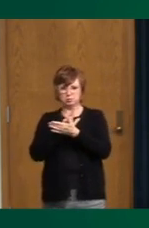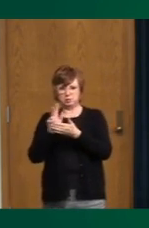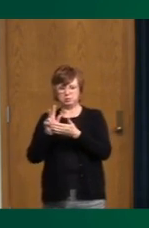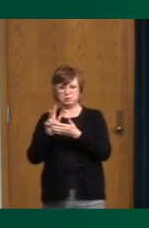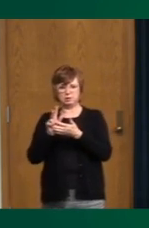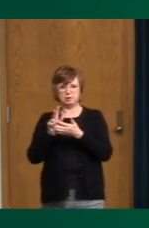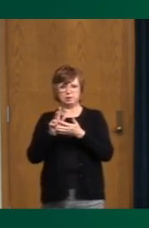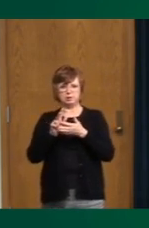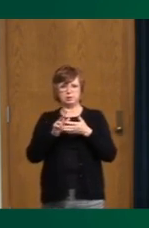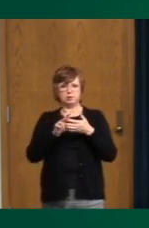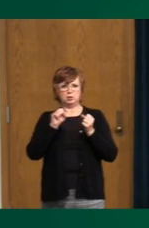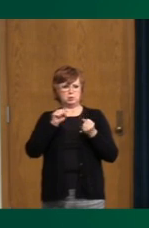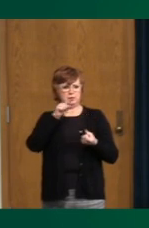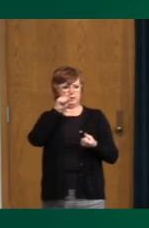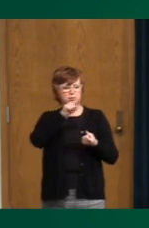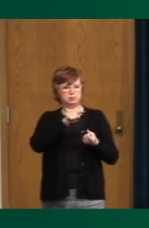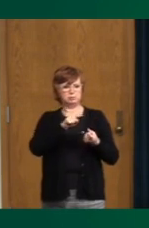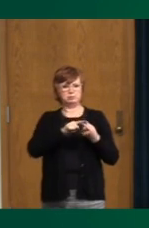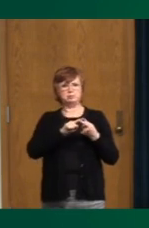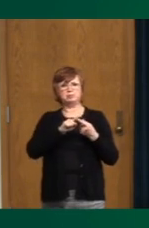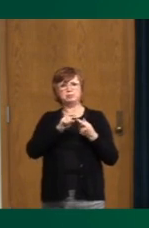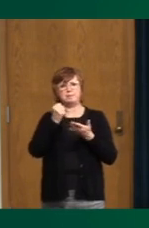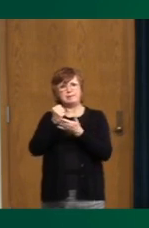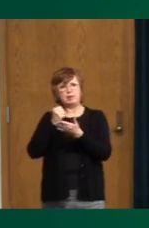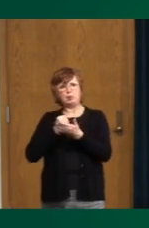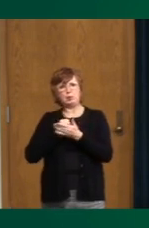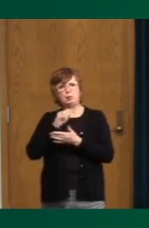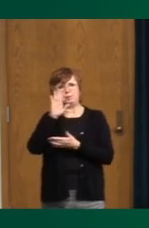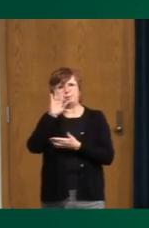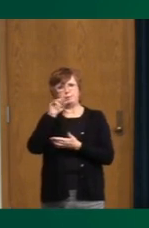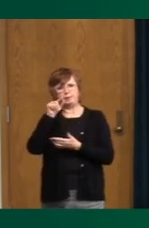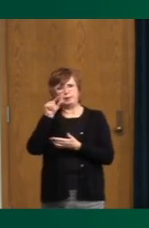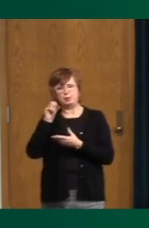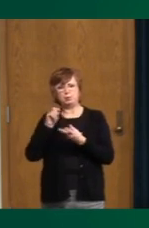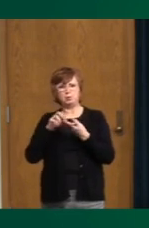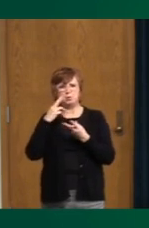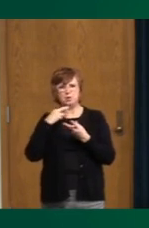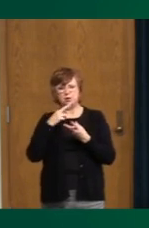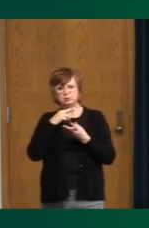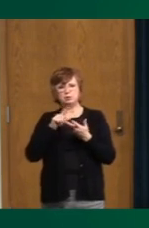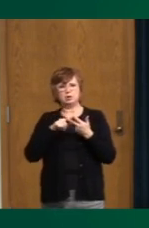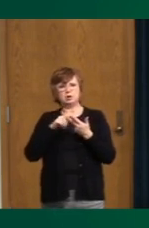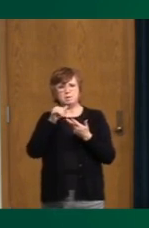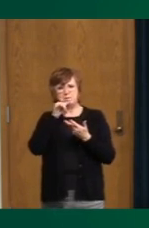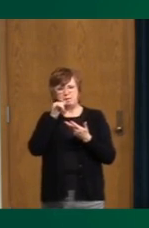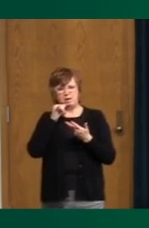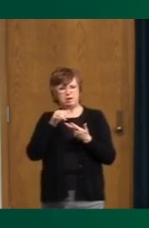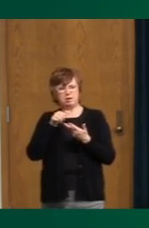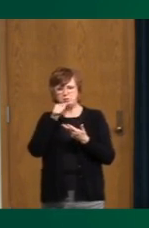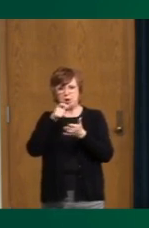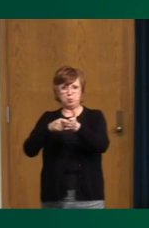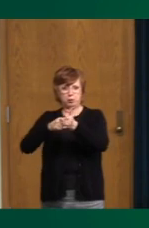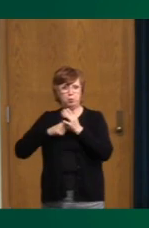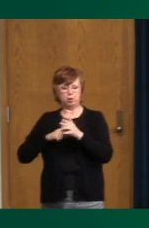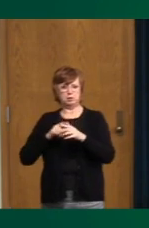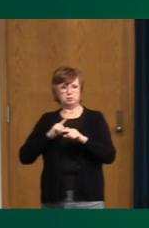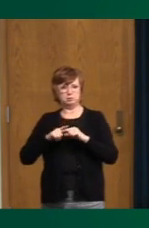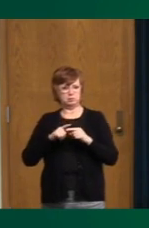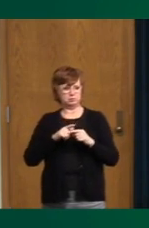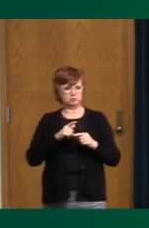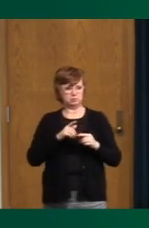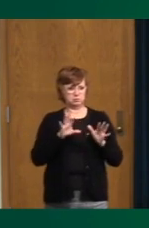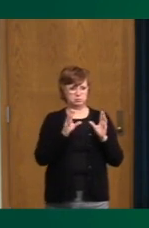non-essential businesses, like bingo halls or restaurants or bars, whatever it may be, why are you prioritizing jobs over